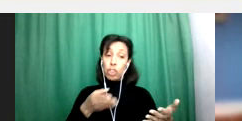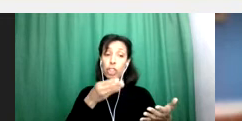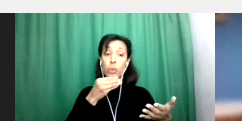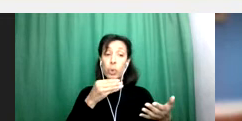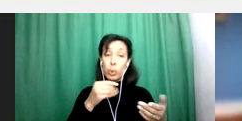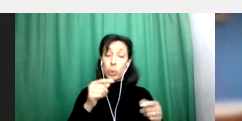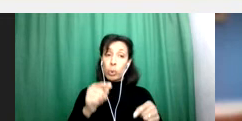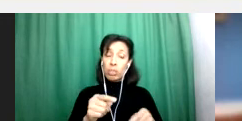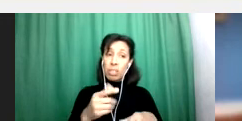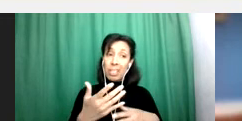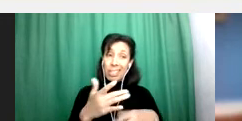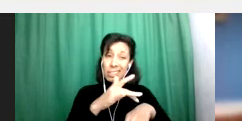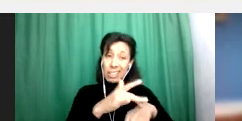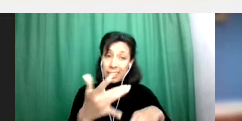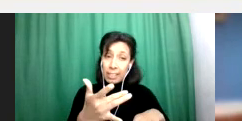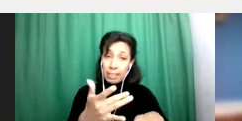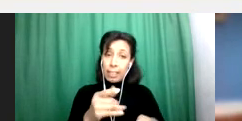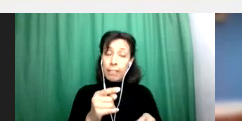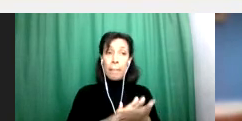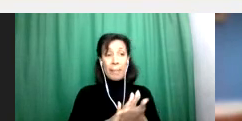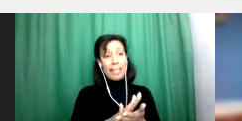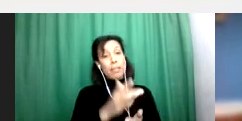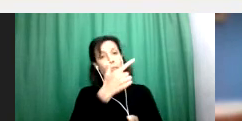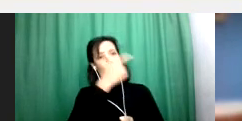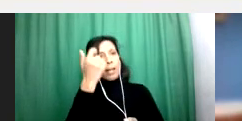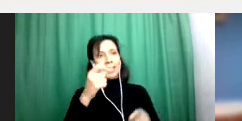meaning understanding the needs of the pupil,